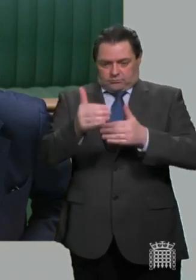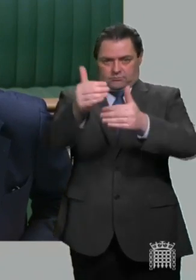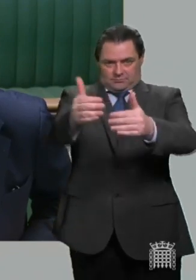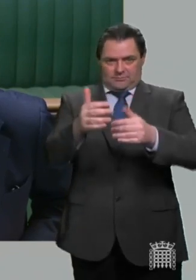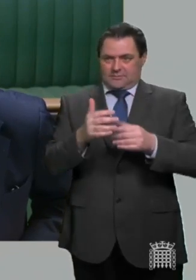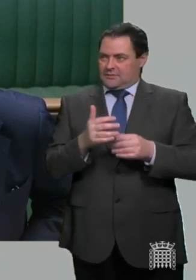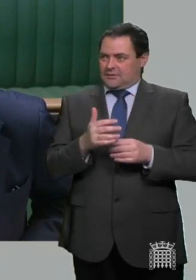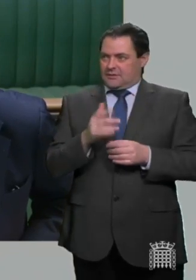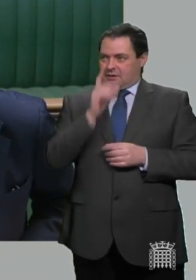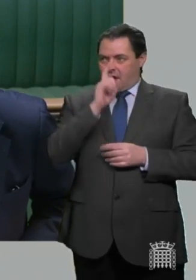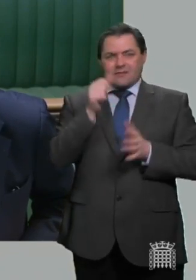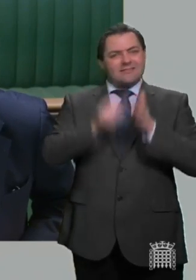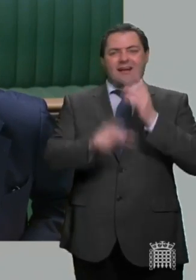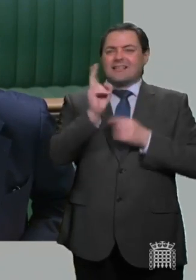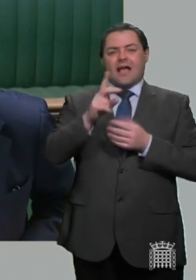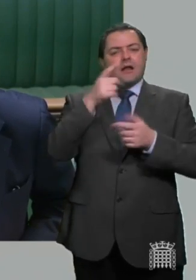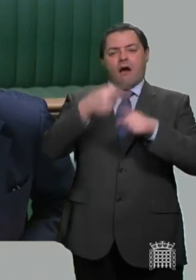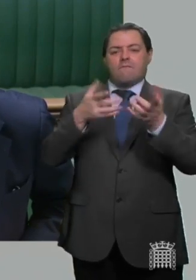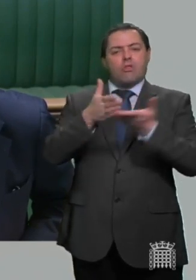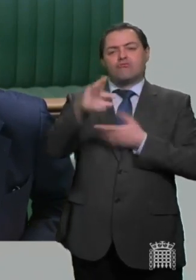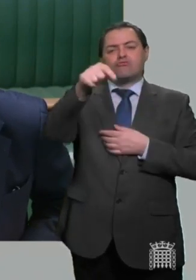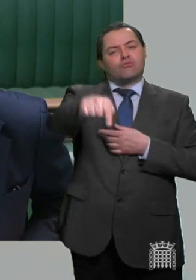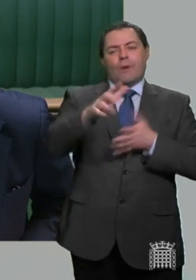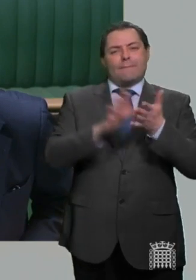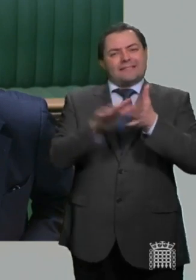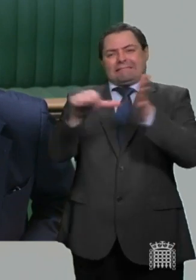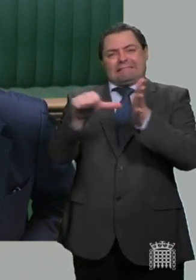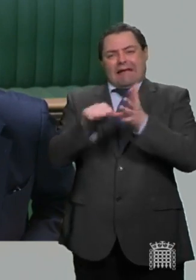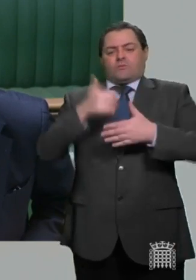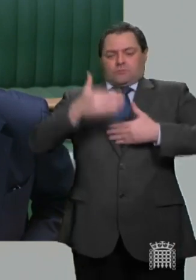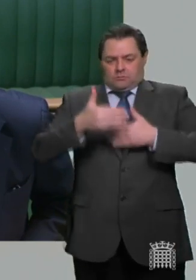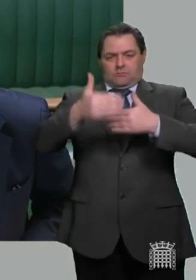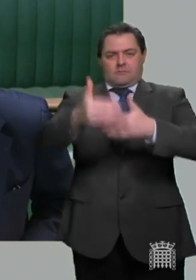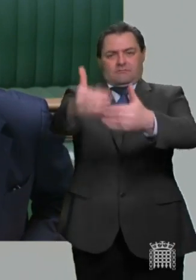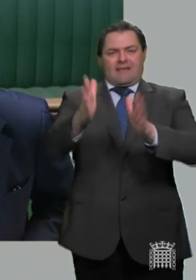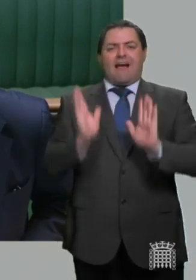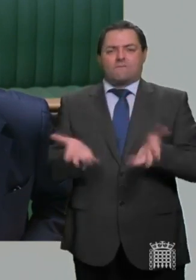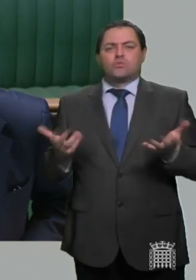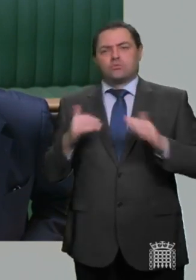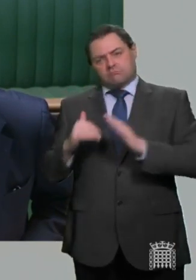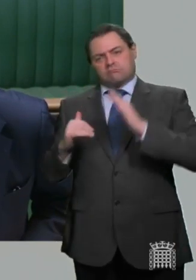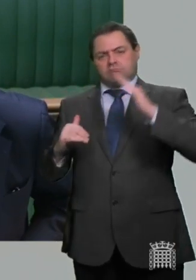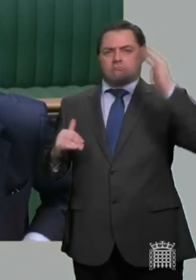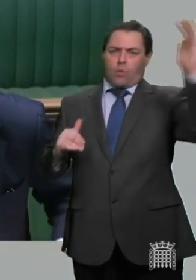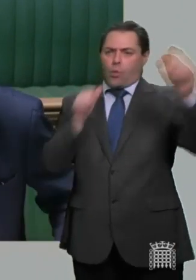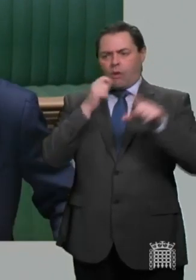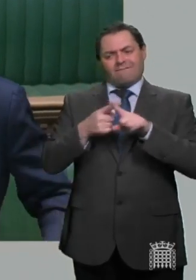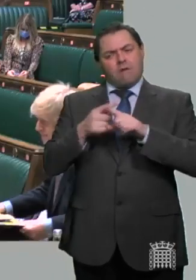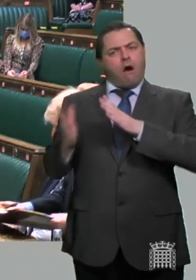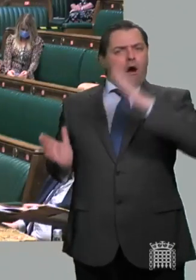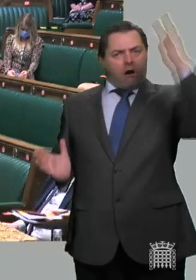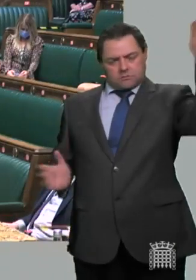start again midway through, I'm afraid you greatly multiply the cost, but we're going to go as fast as we possibly can.